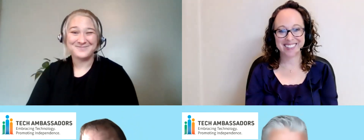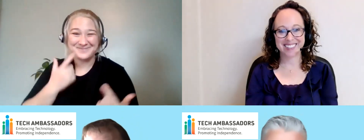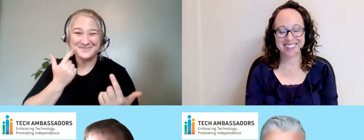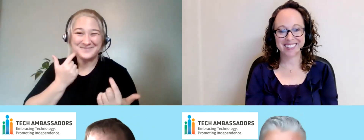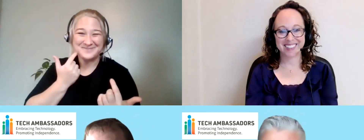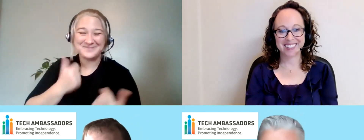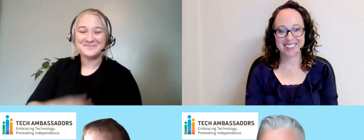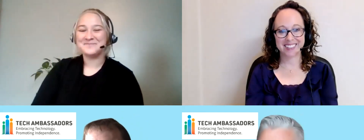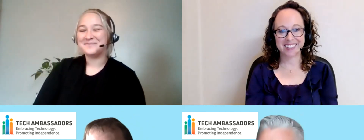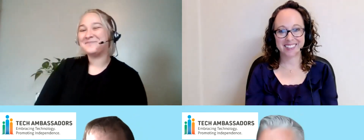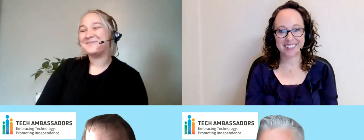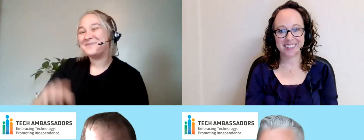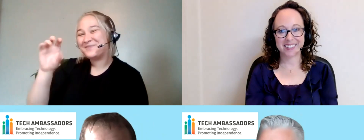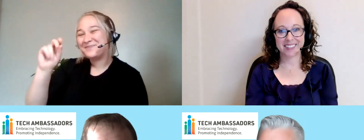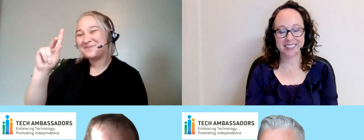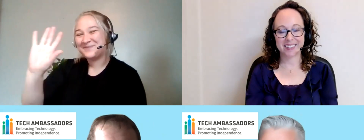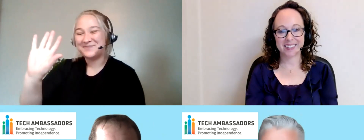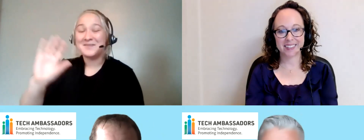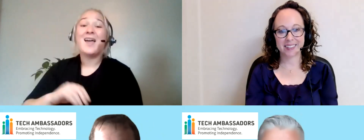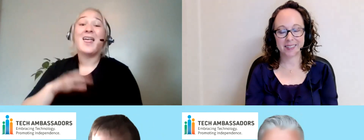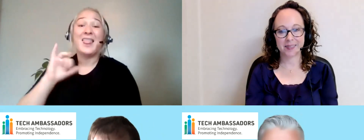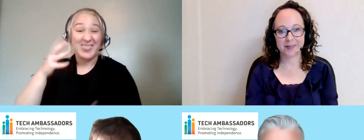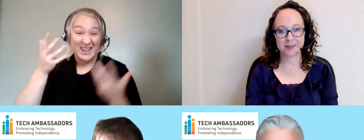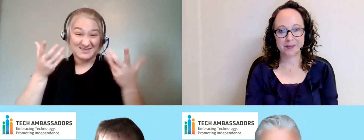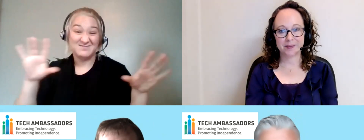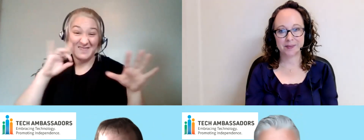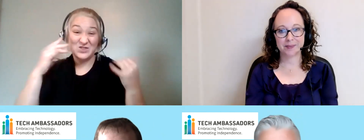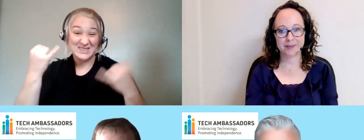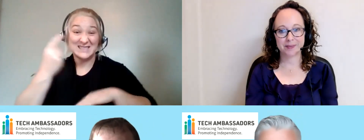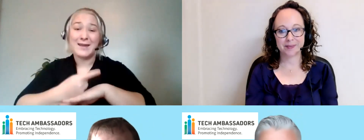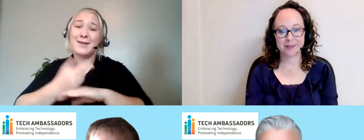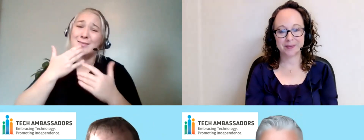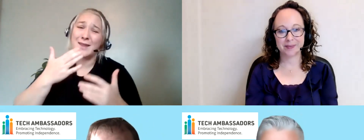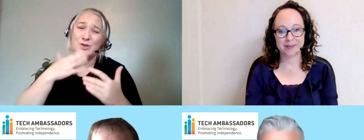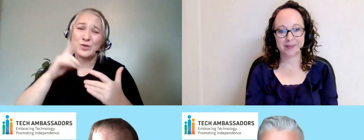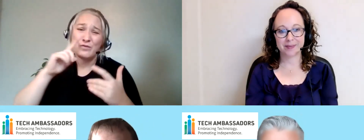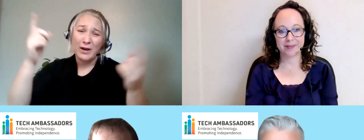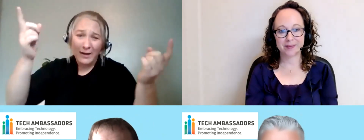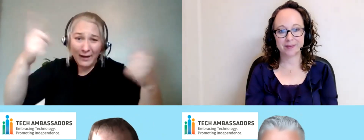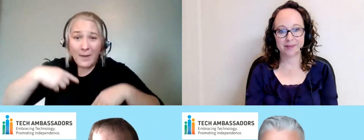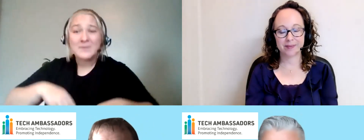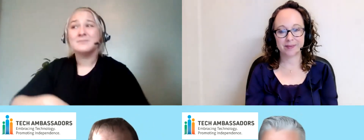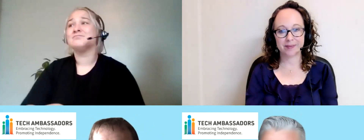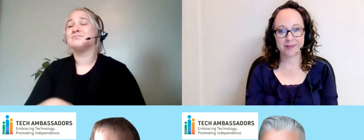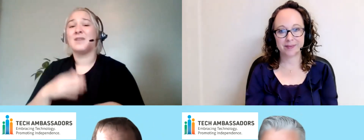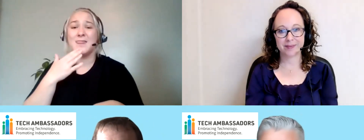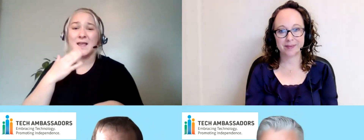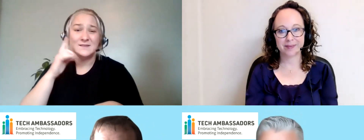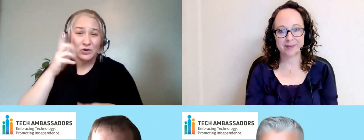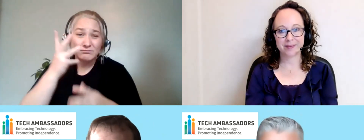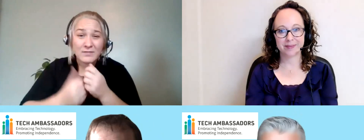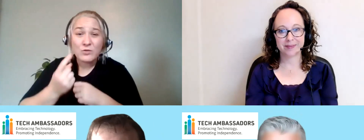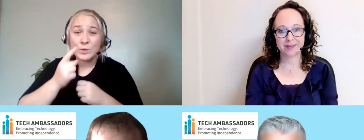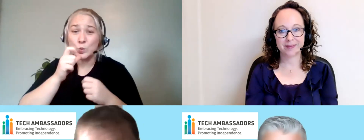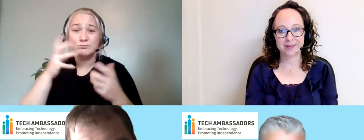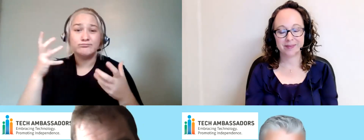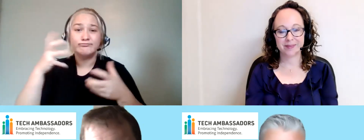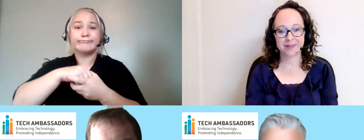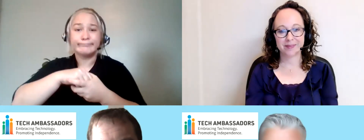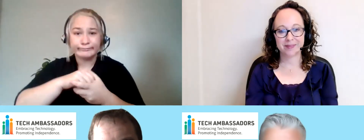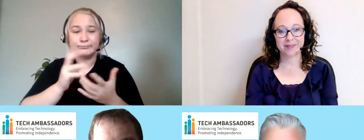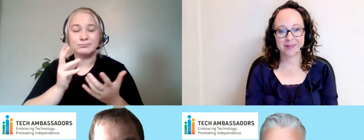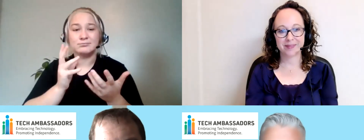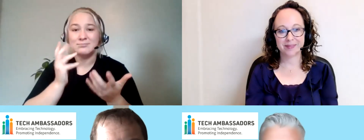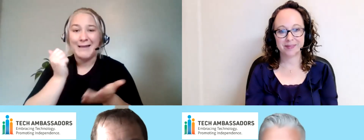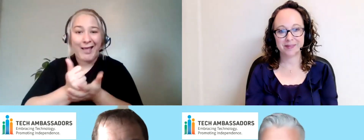All right. Well, that is going to do it for today. Again, we thank you so much for coming, and thanks to all of us who, the folks who